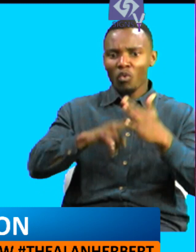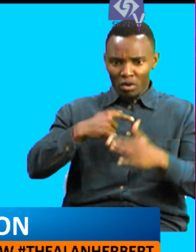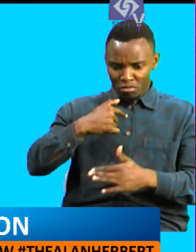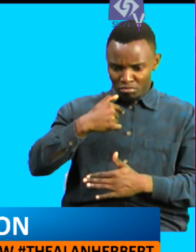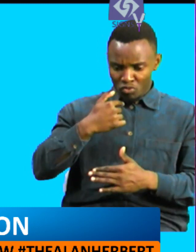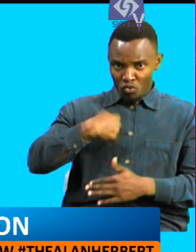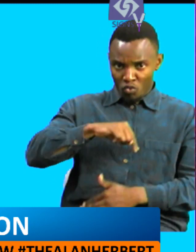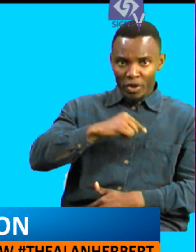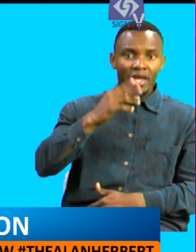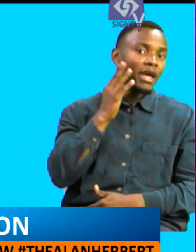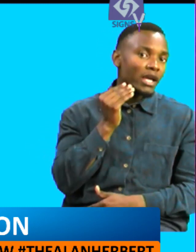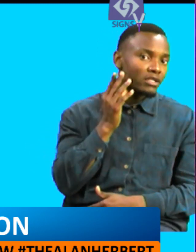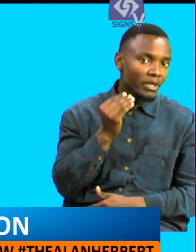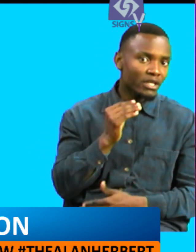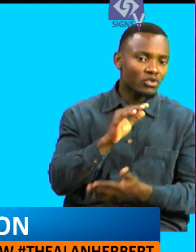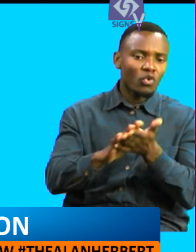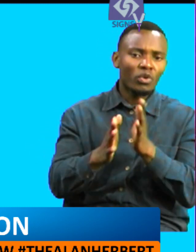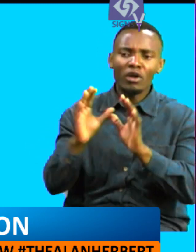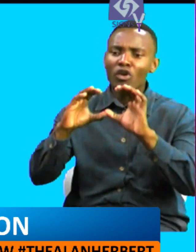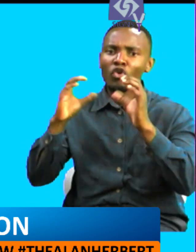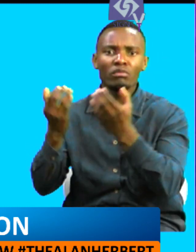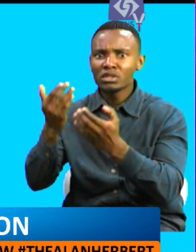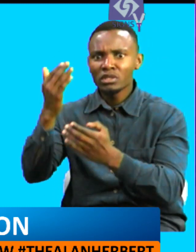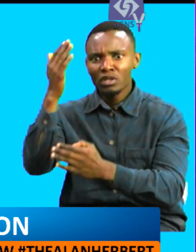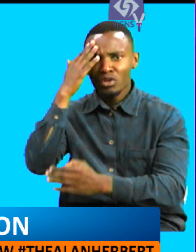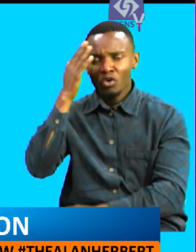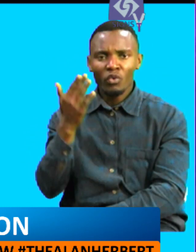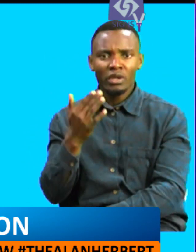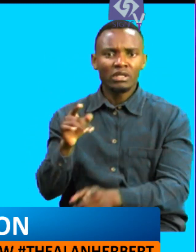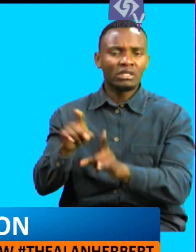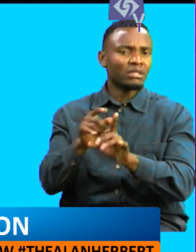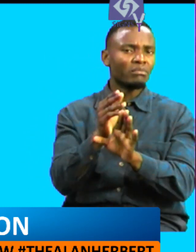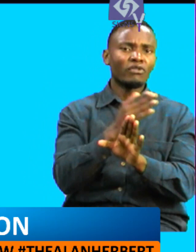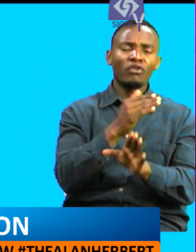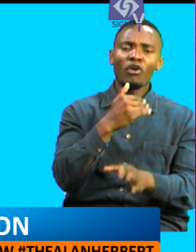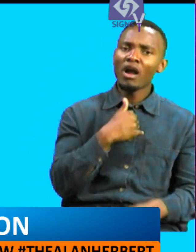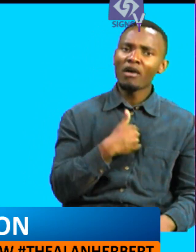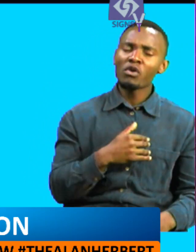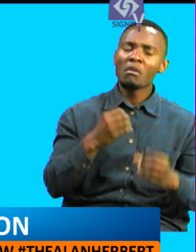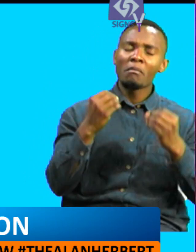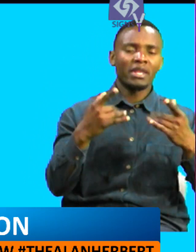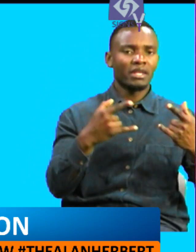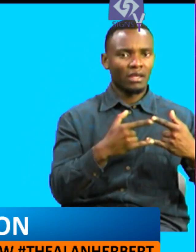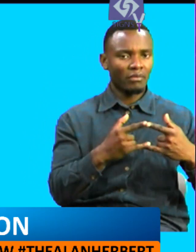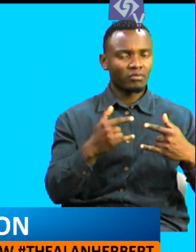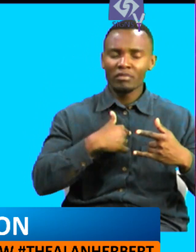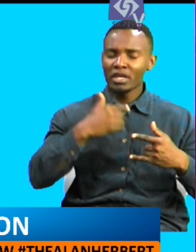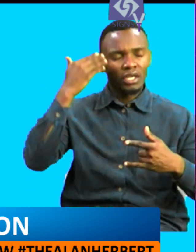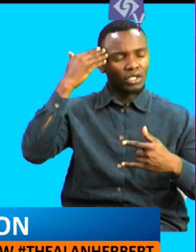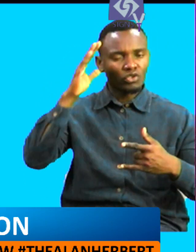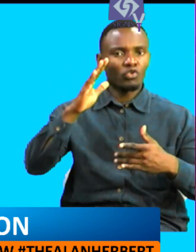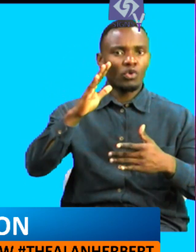went through without the community knowing. There were a lot of gray areas. I don't want